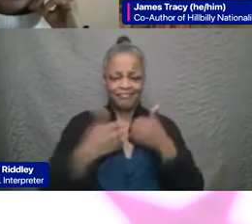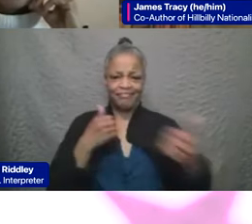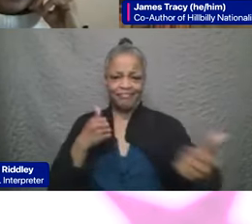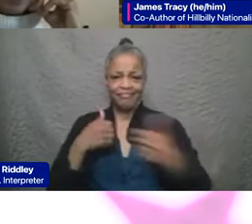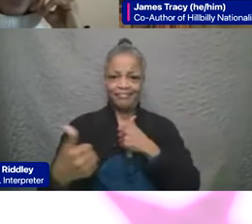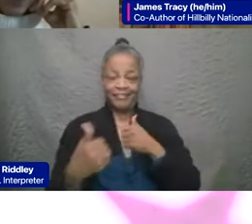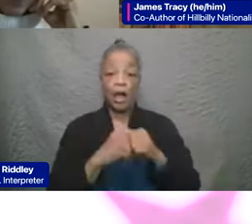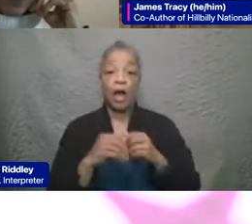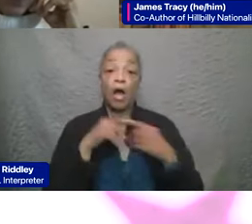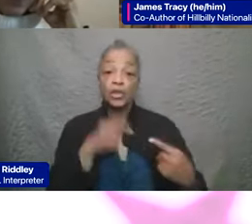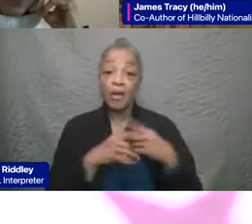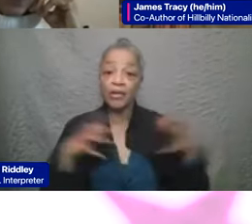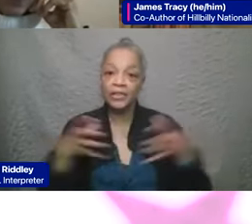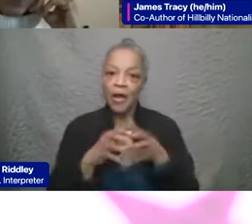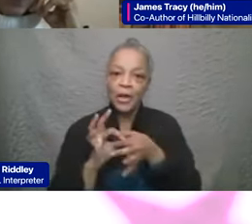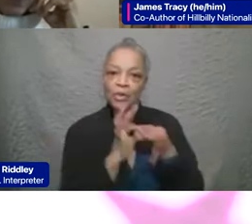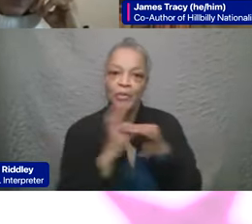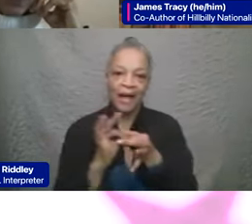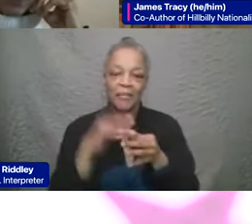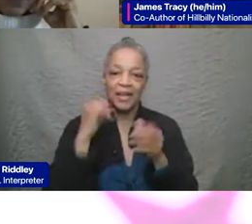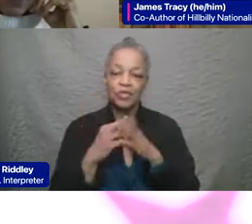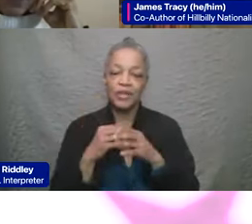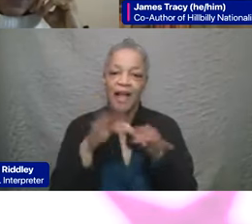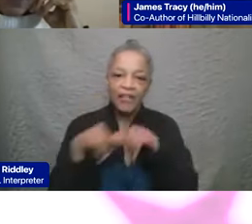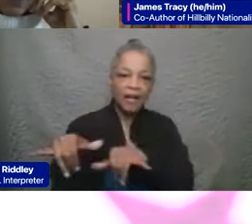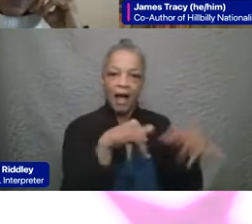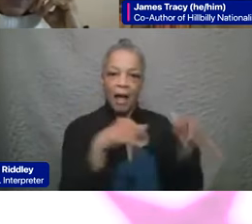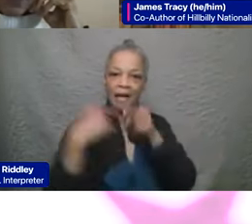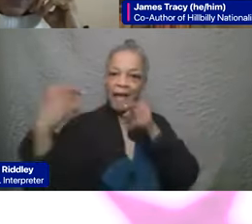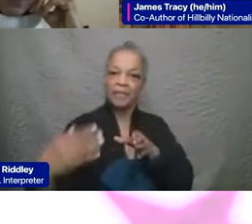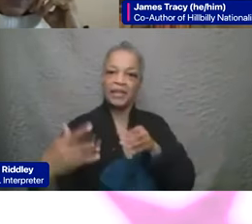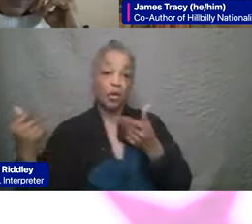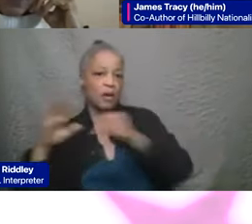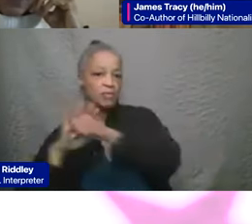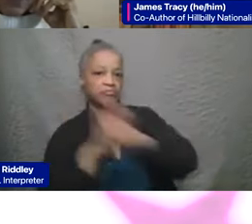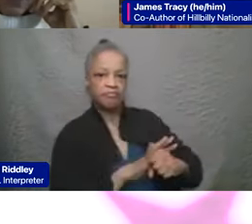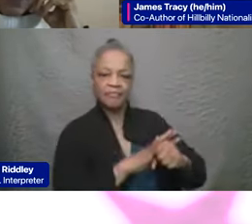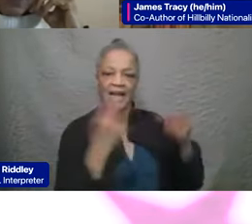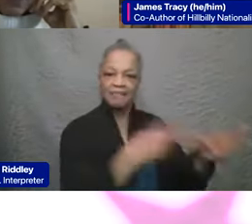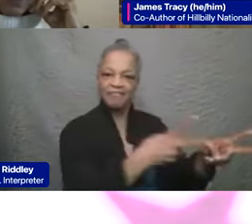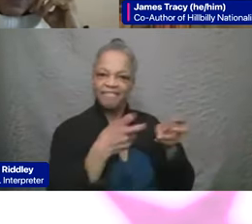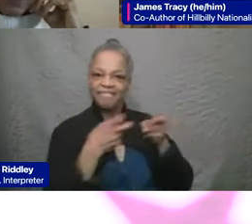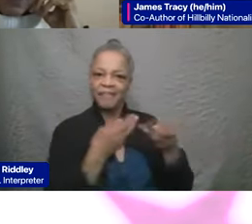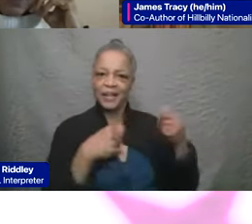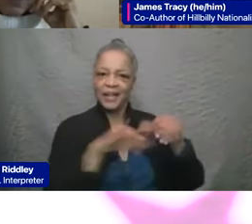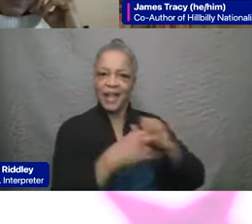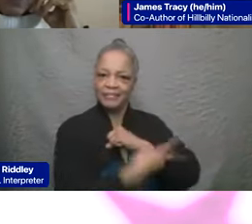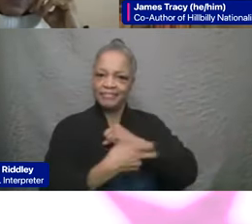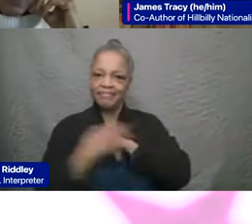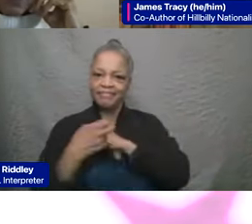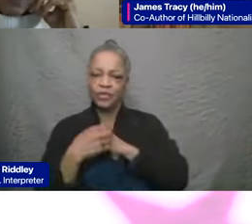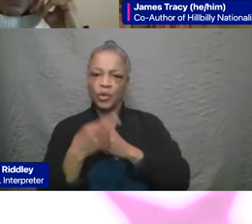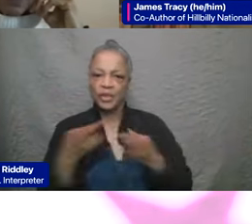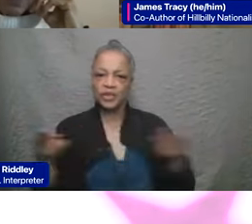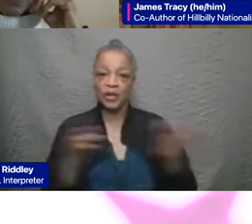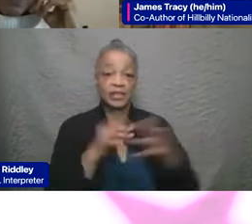enemies who look to oppress us and take resources, take land, and control